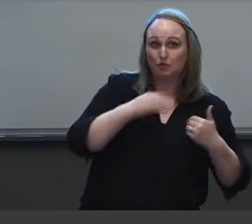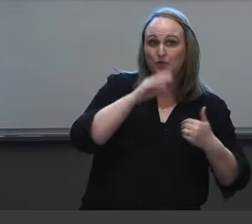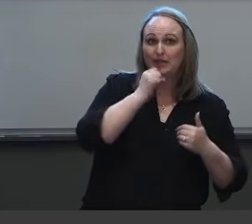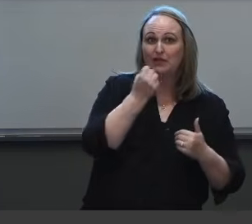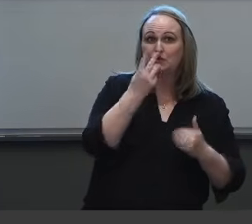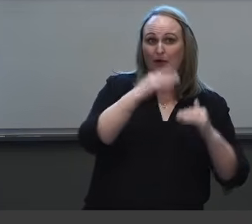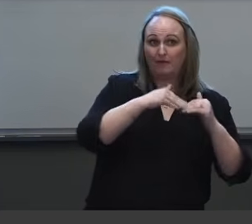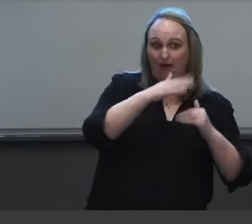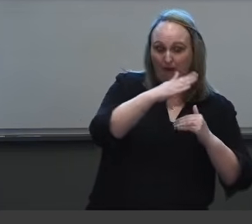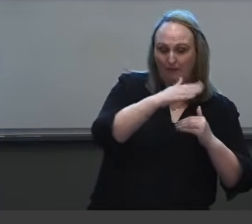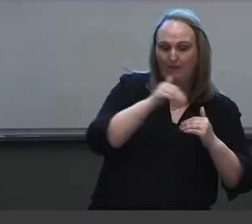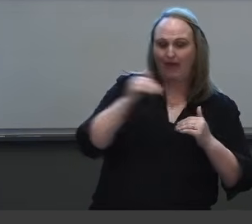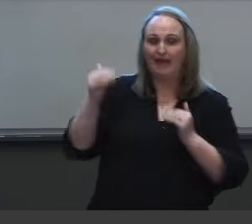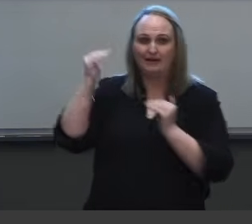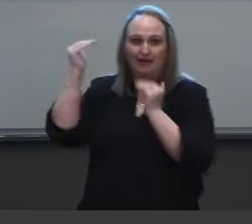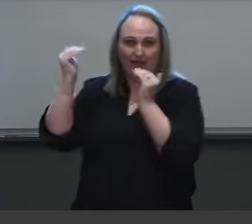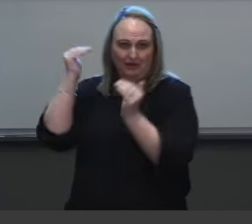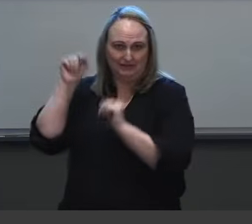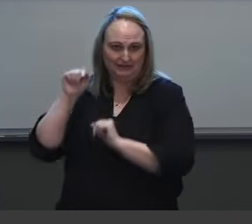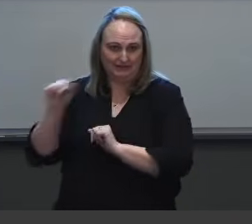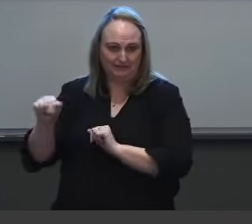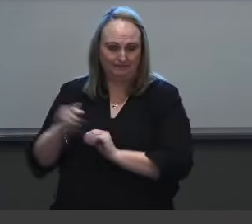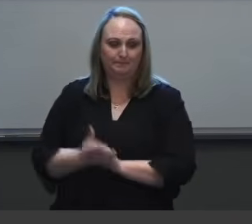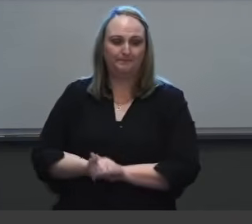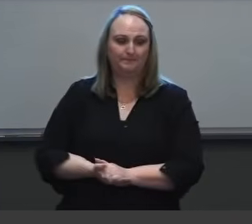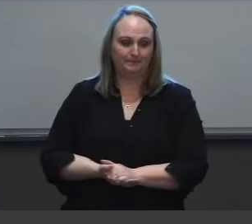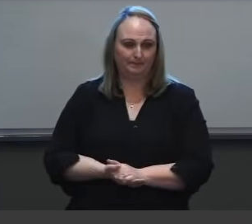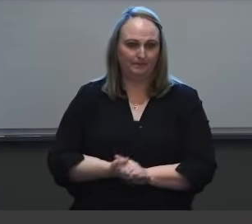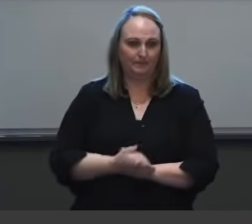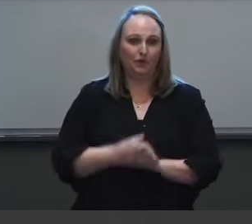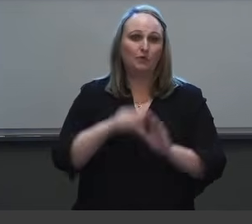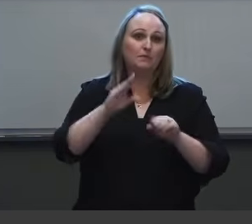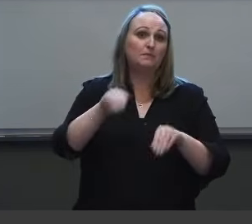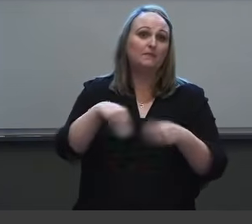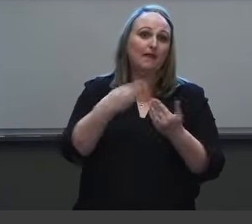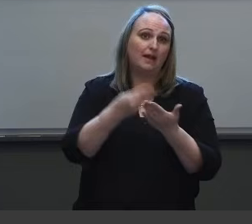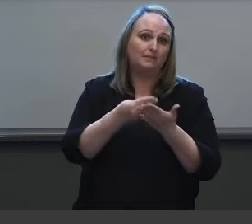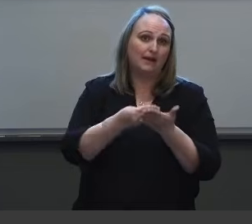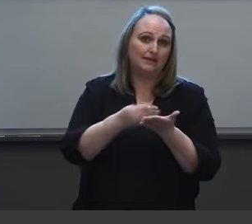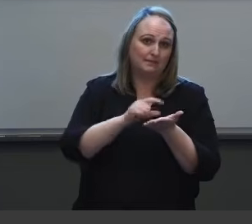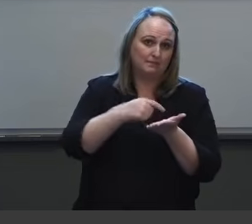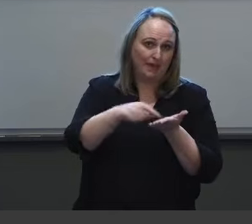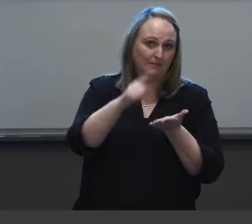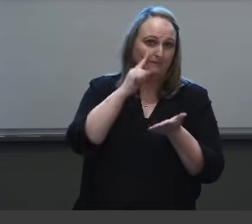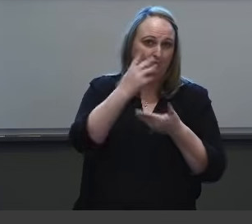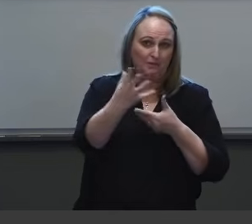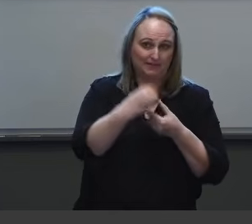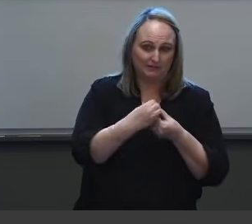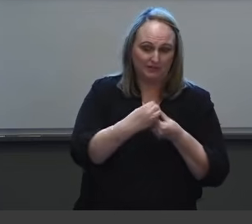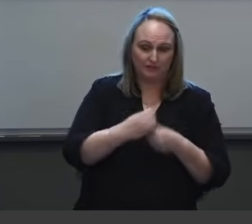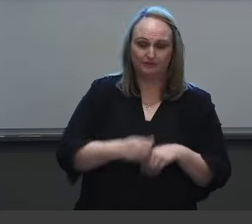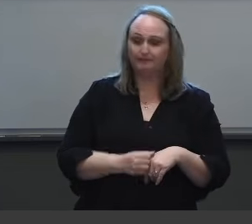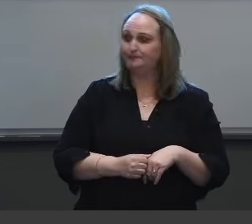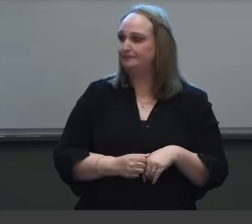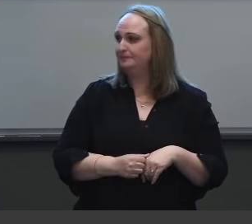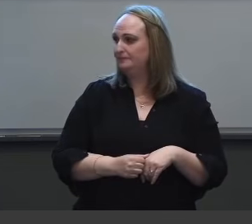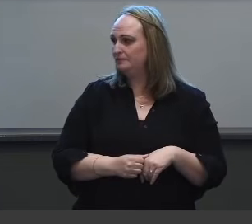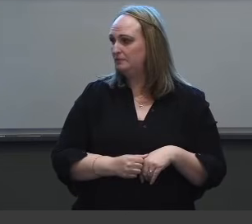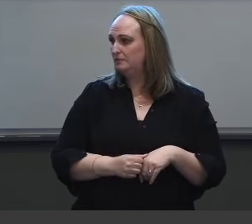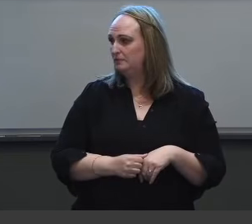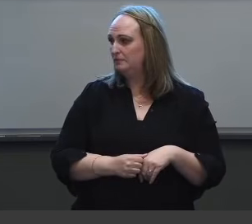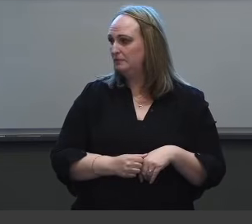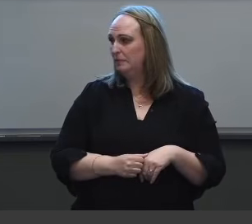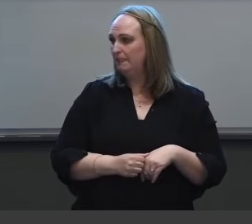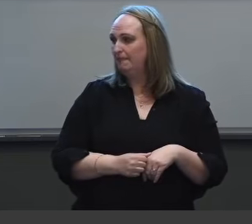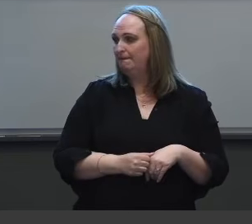up. And of course we offer compensation for participation. We'll also be this year and